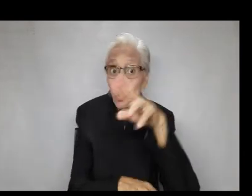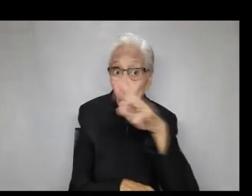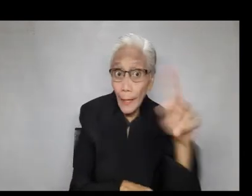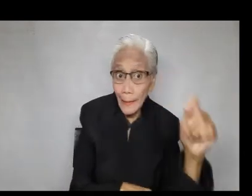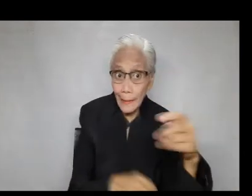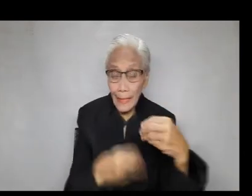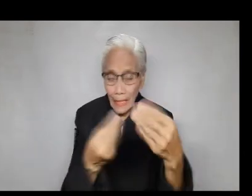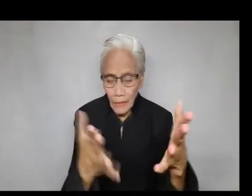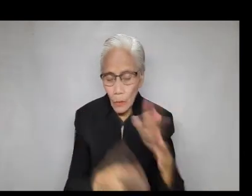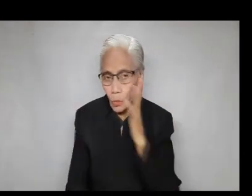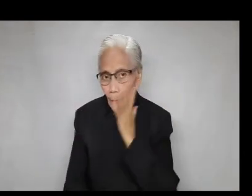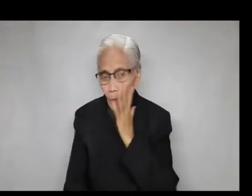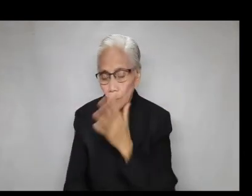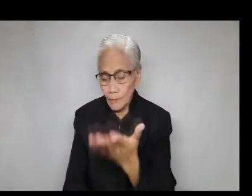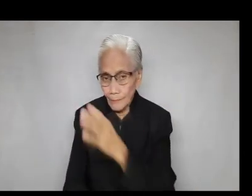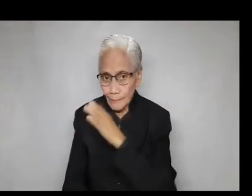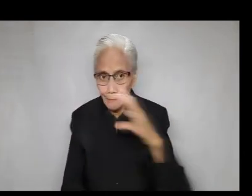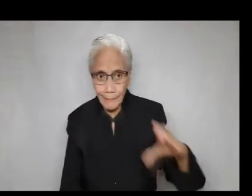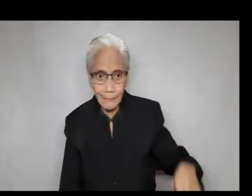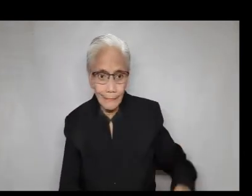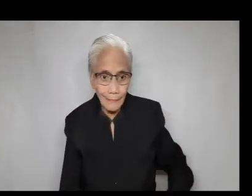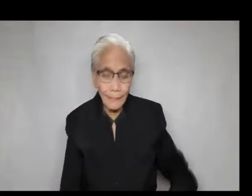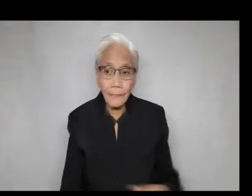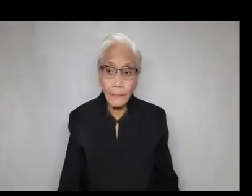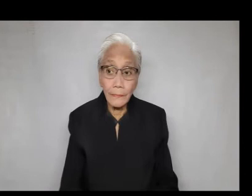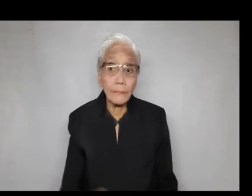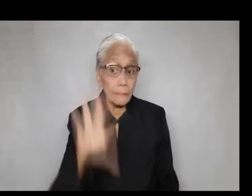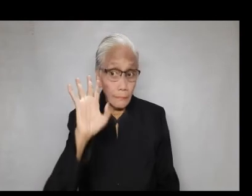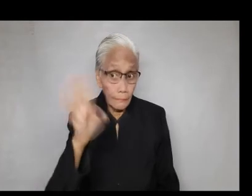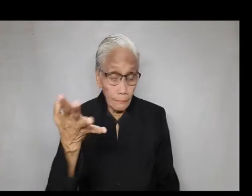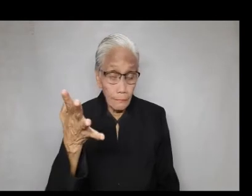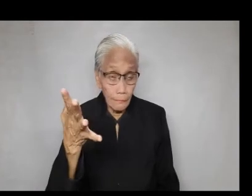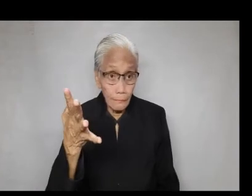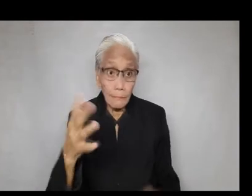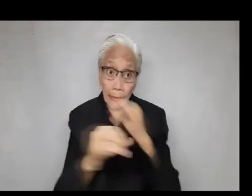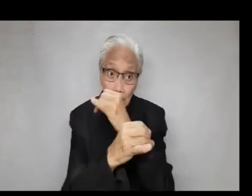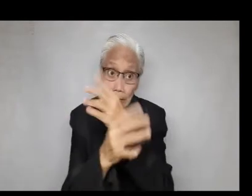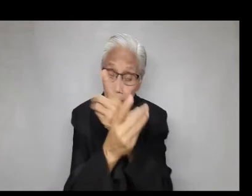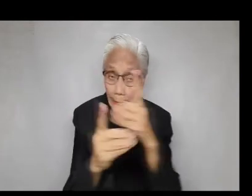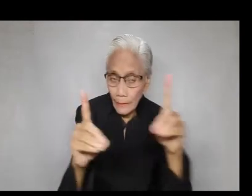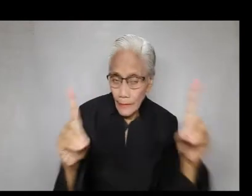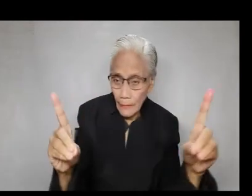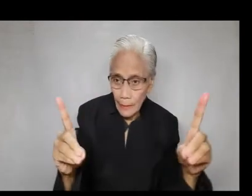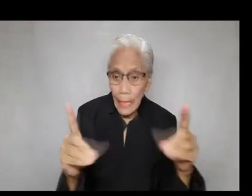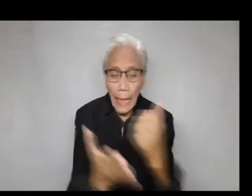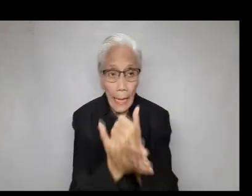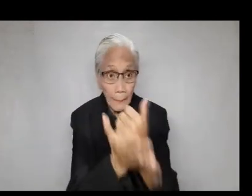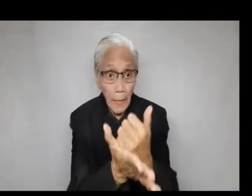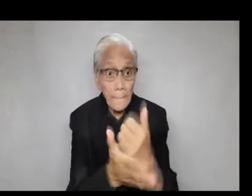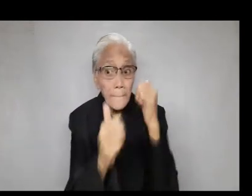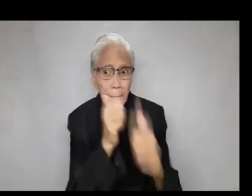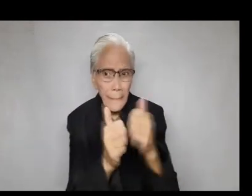mindset, you are a squirt giver. Shame on you, Christian. The fourth